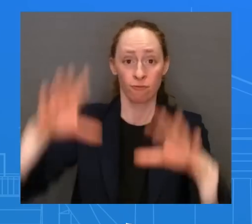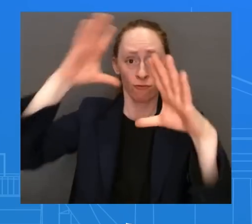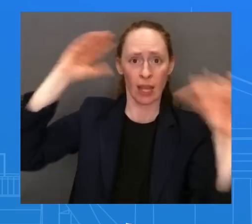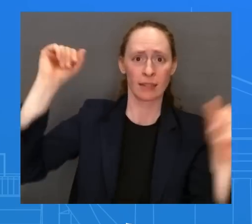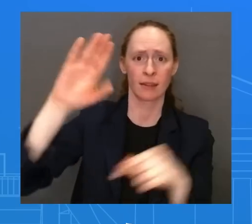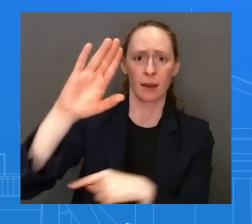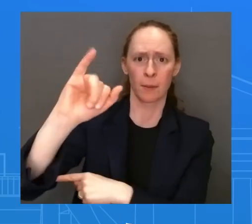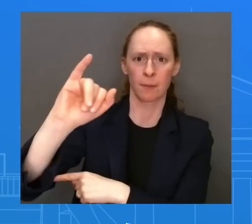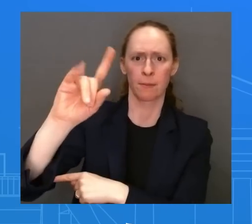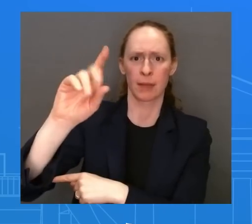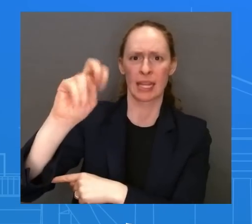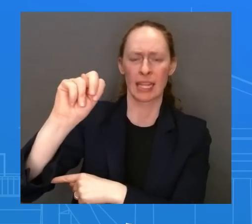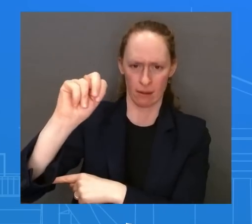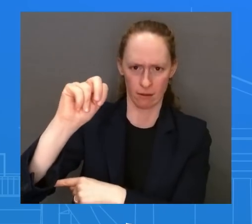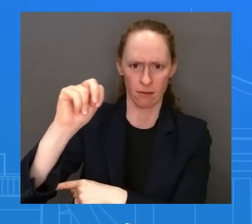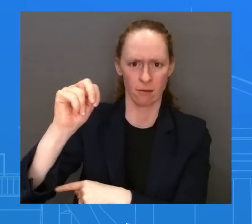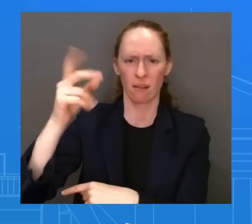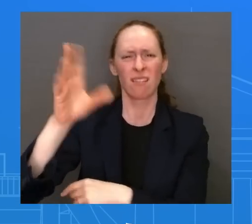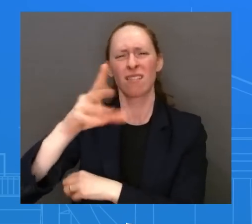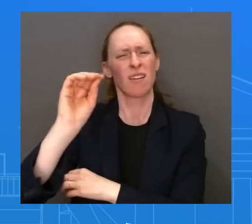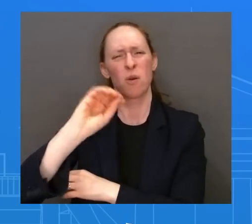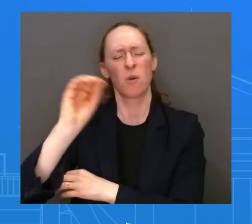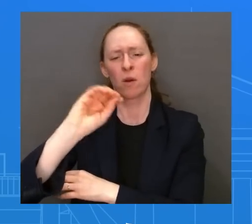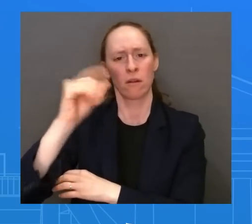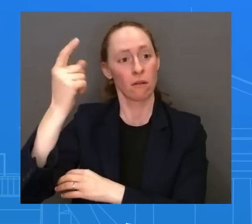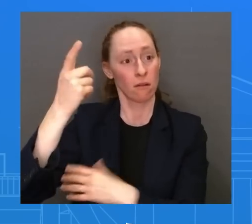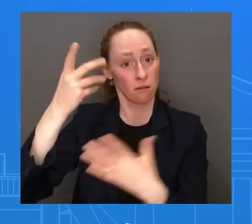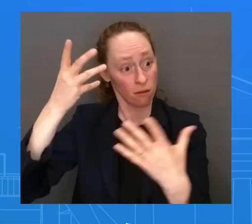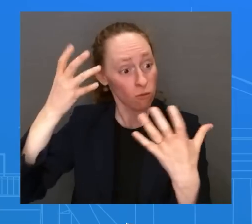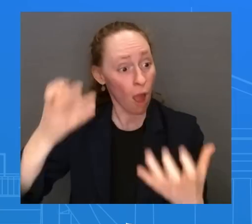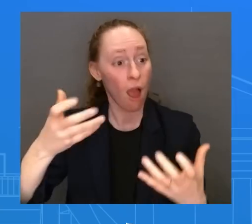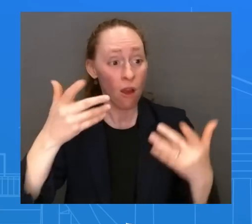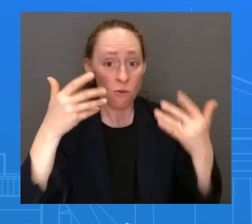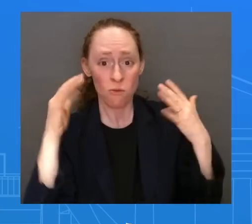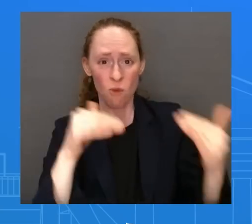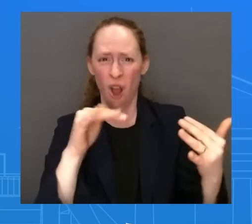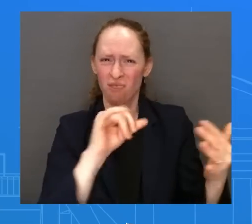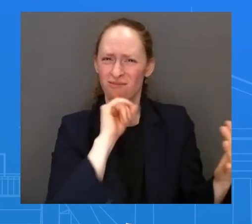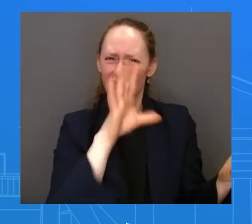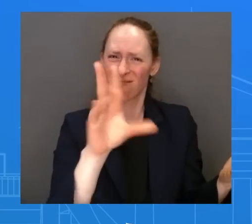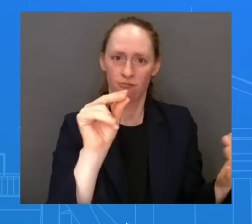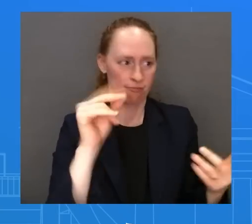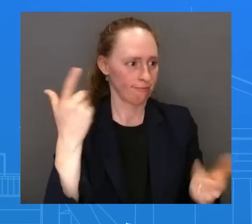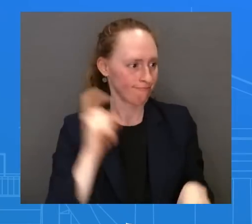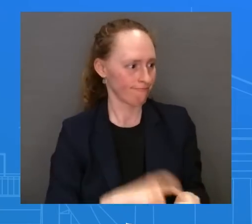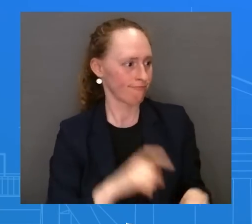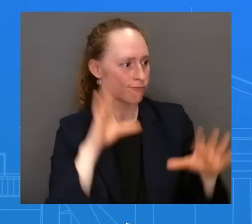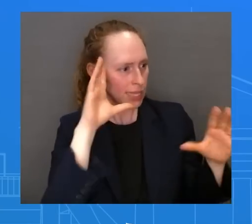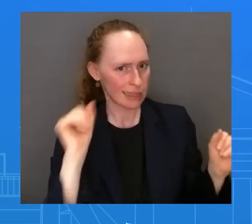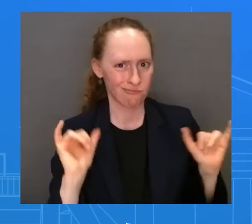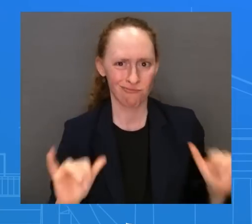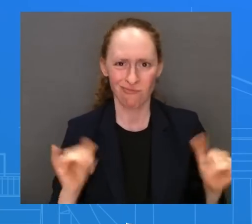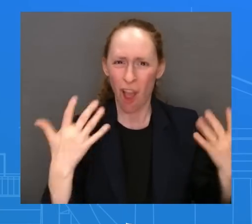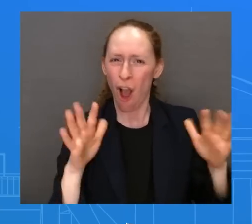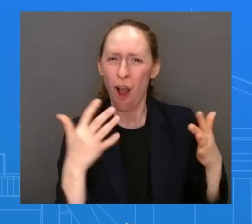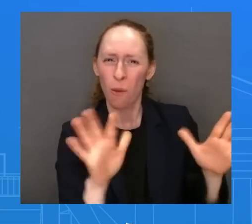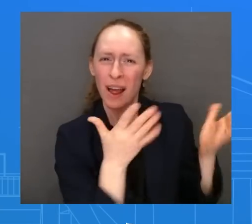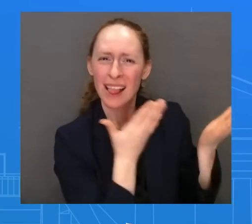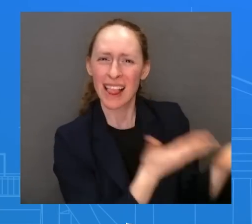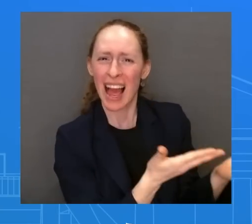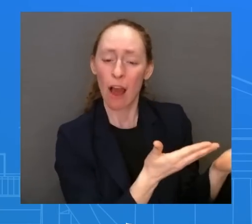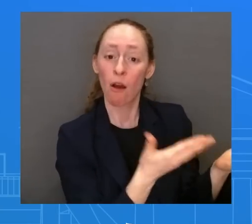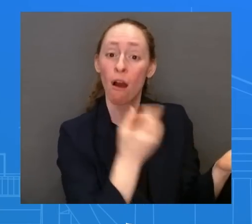some 2500 troops was the lowest since 2001. he inherited a special immigrant Visa program